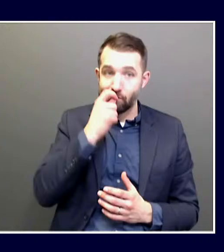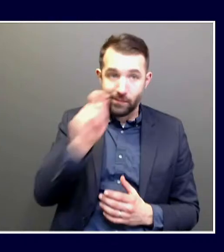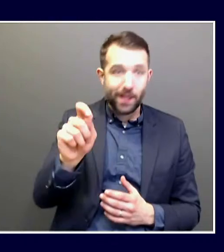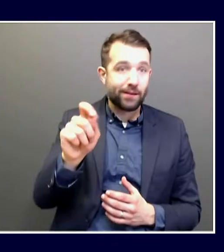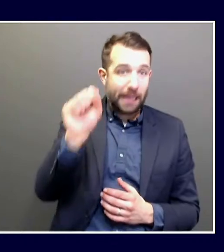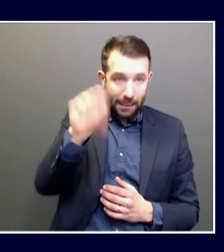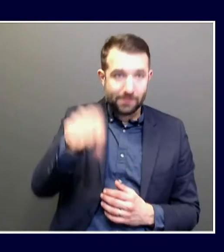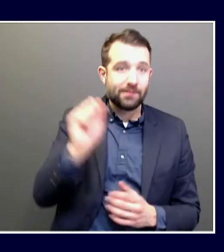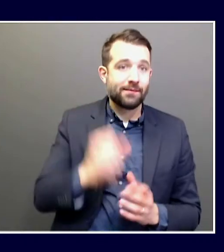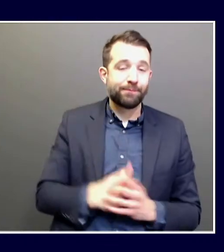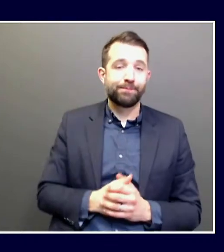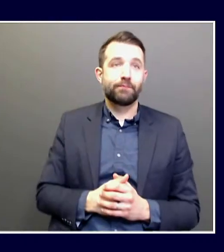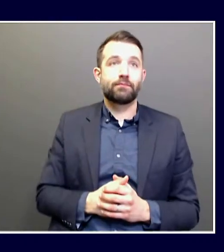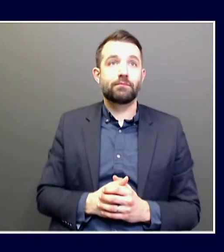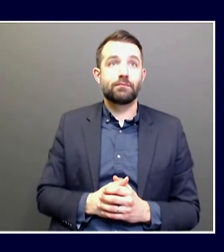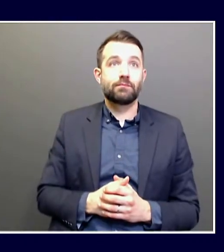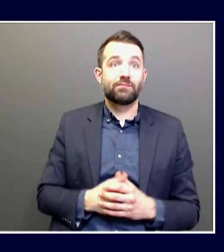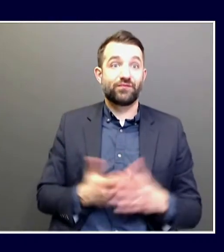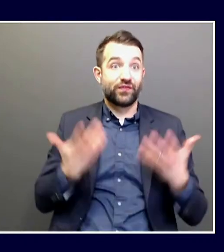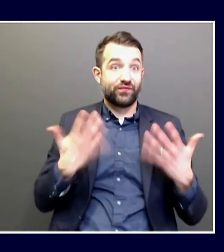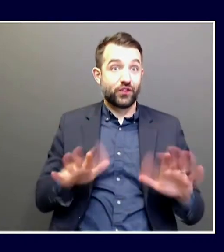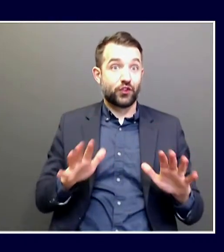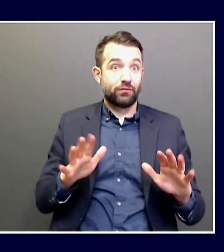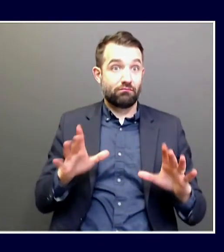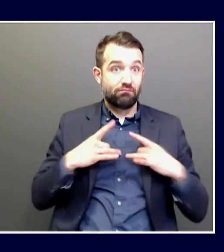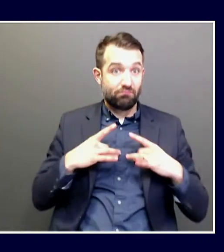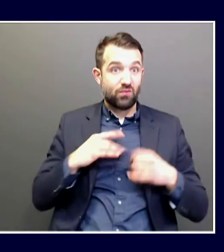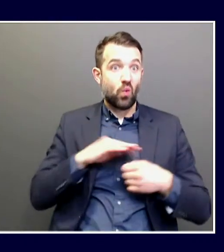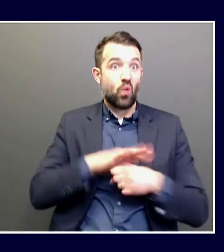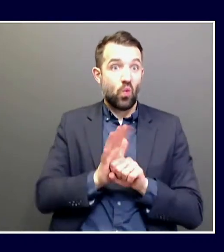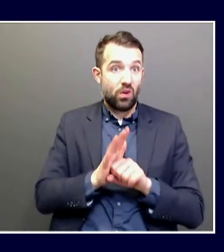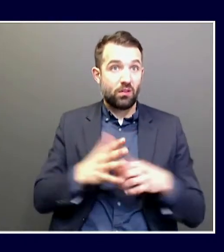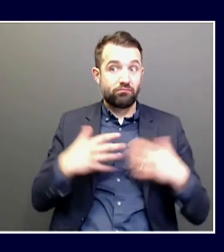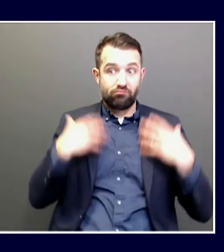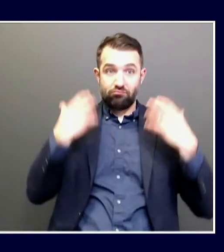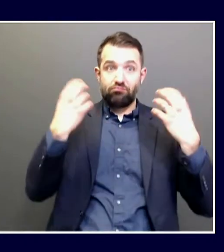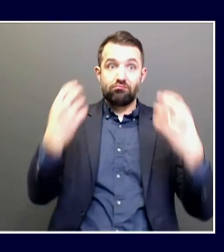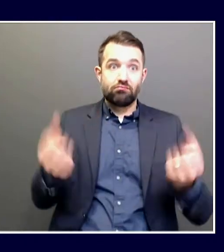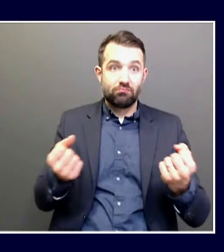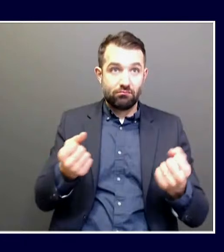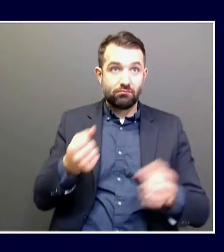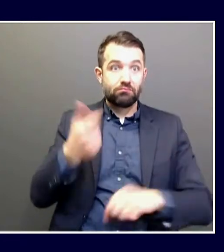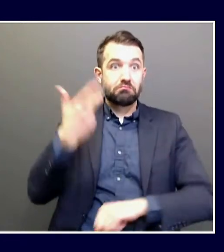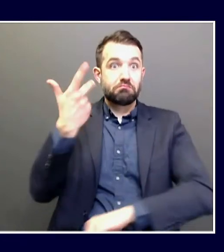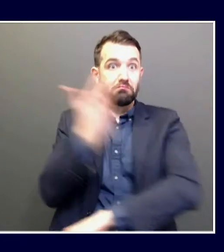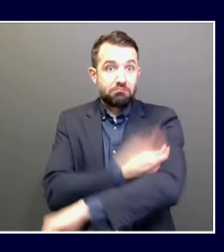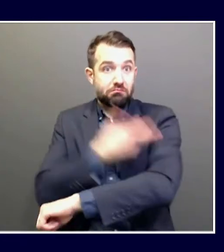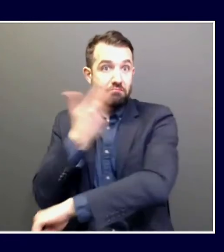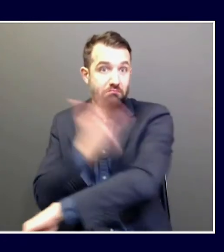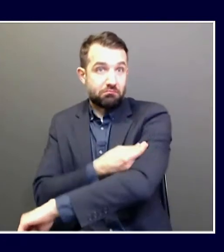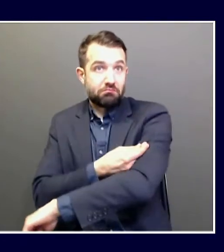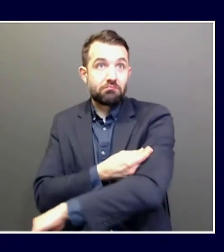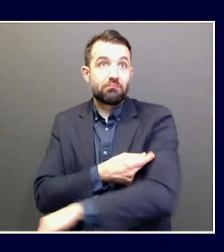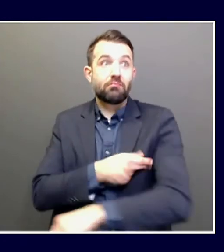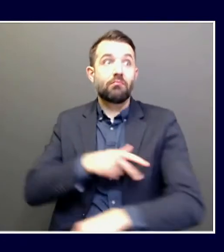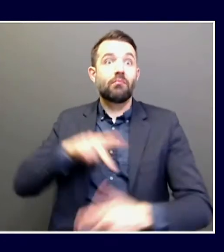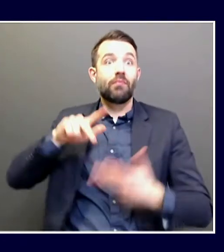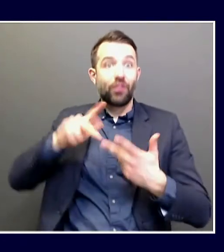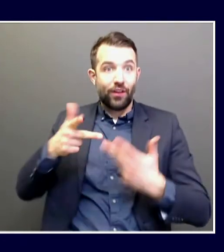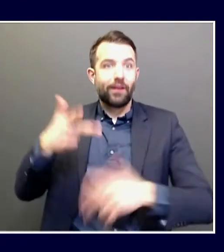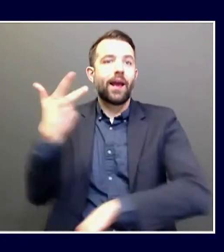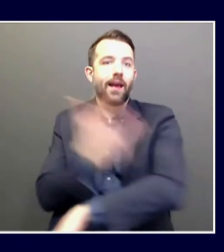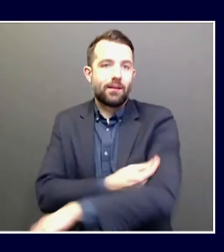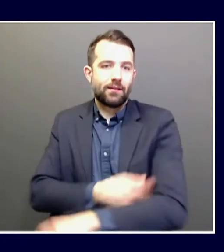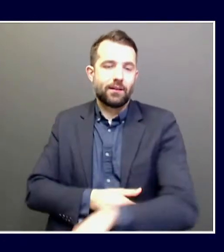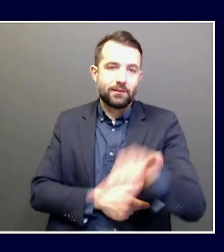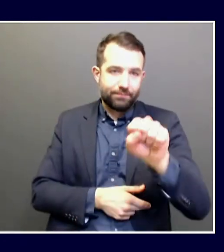previously had COVID and you got your first 2 shots of, say, Pfizer, even on top of that, getting a booster is important, particularly in the